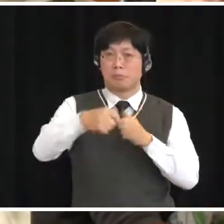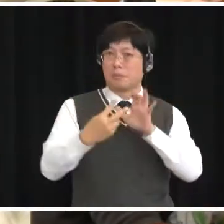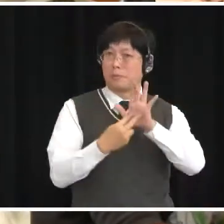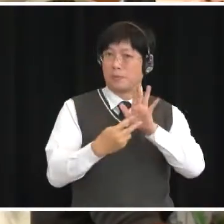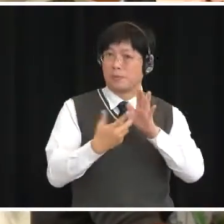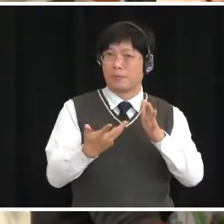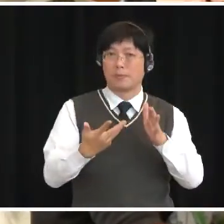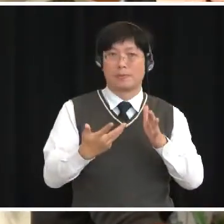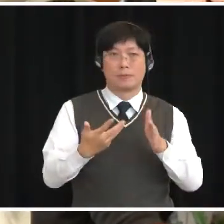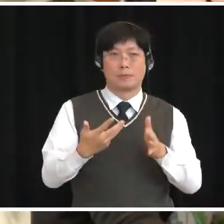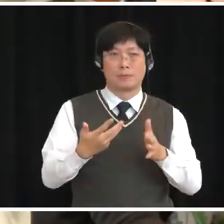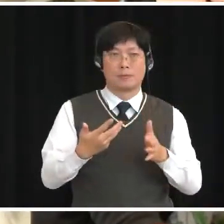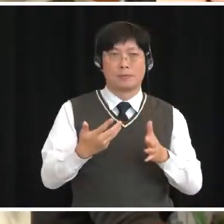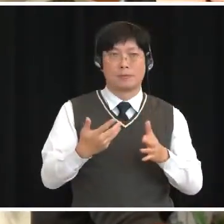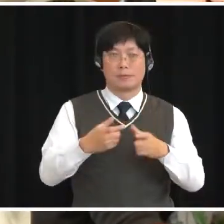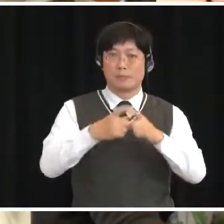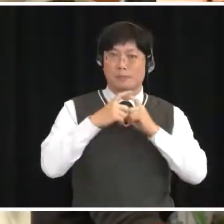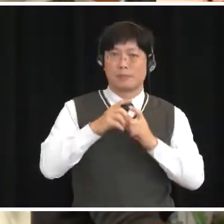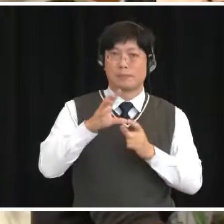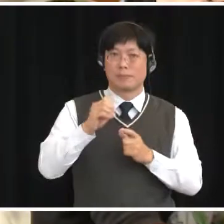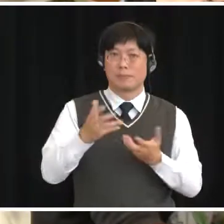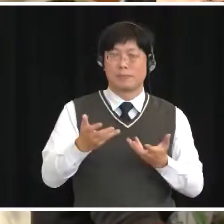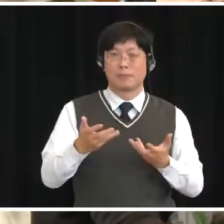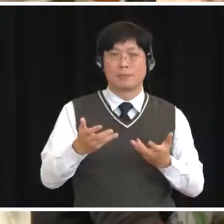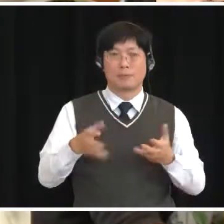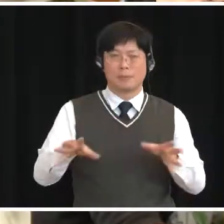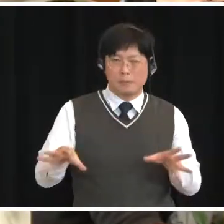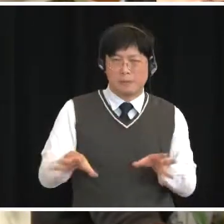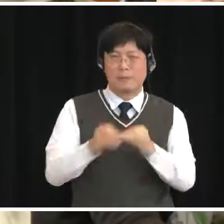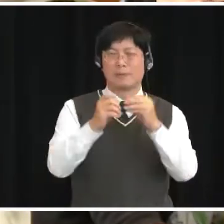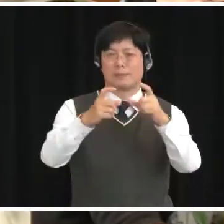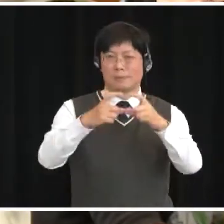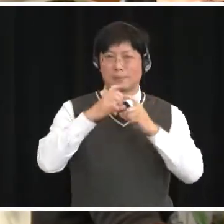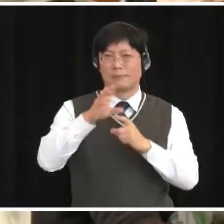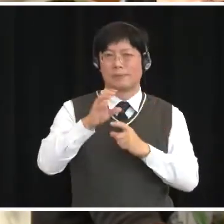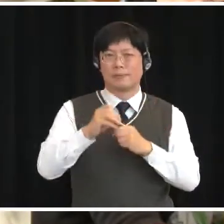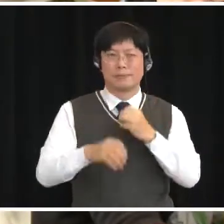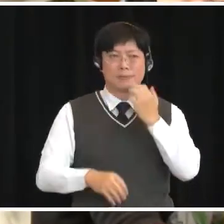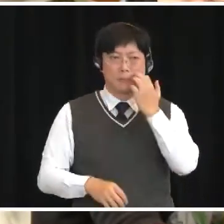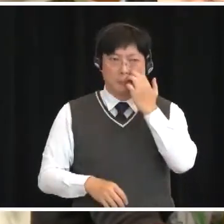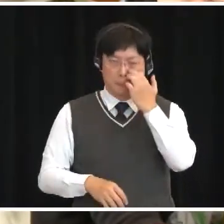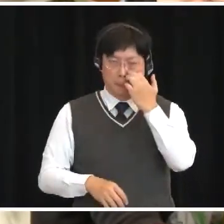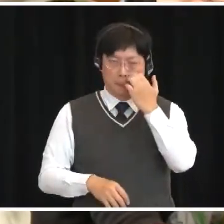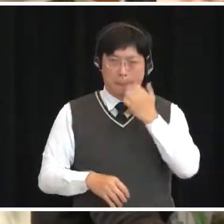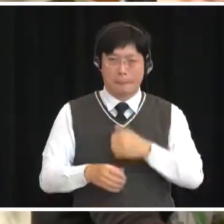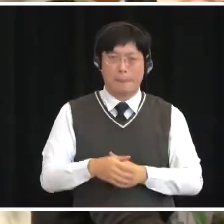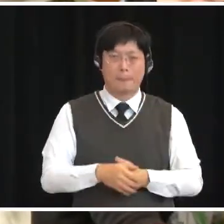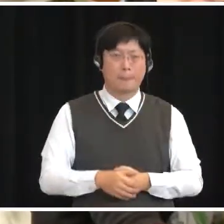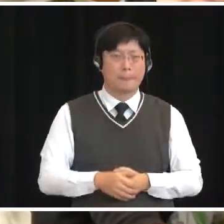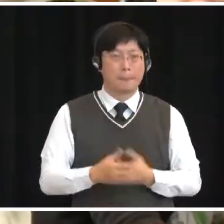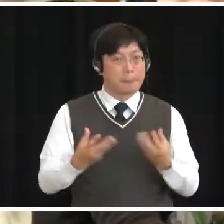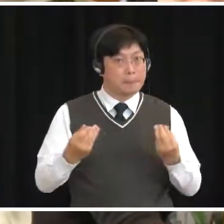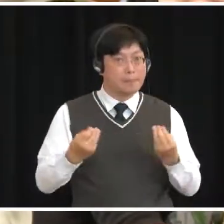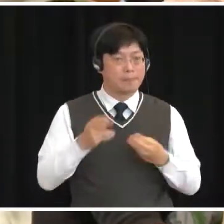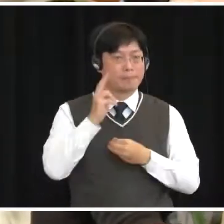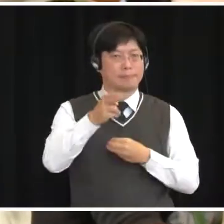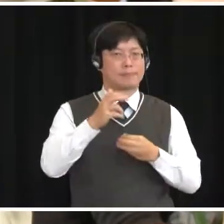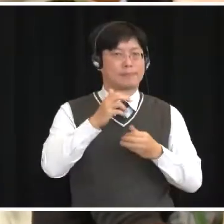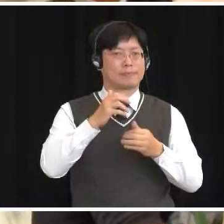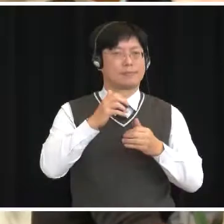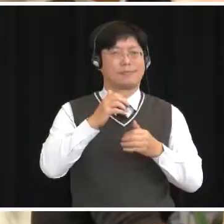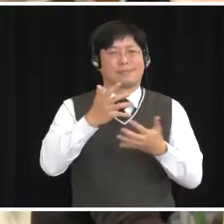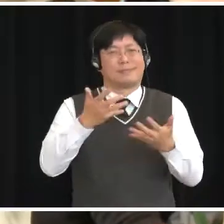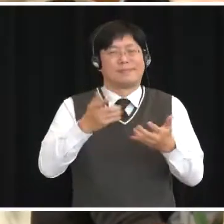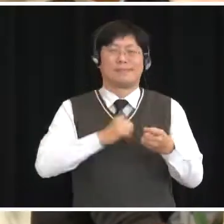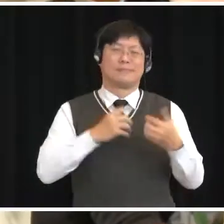or do we allow the child to make the decision that he deems to be in the best interest?